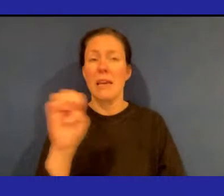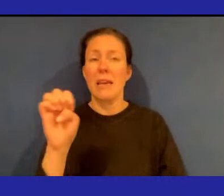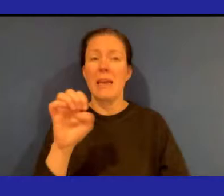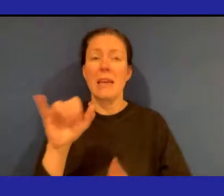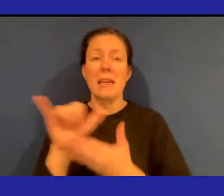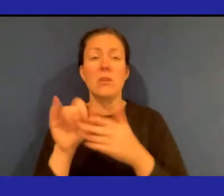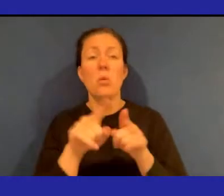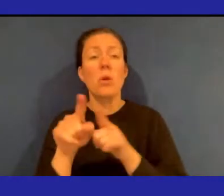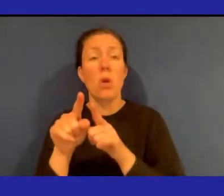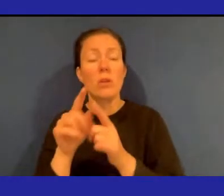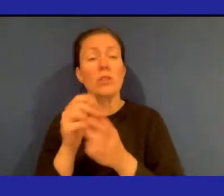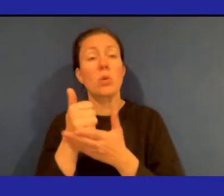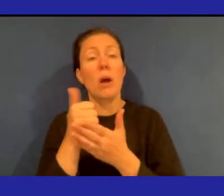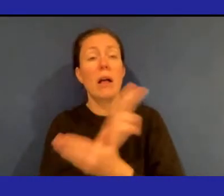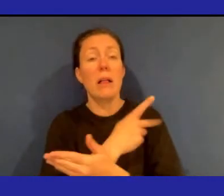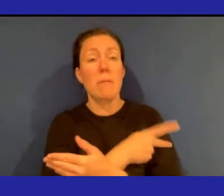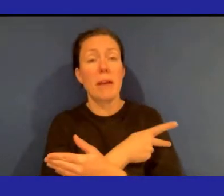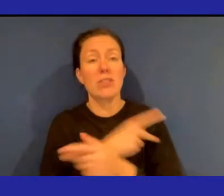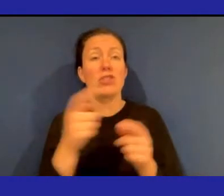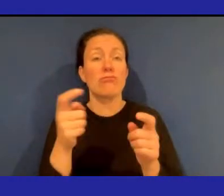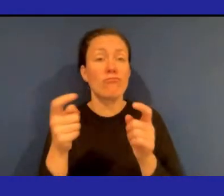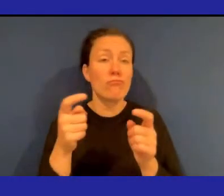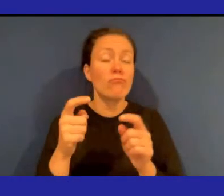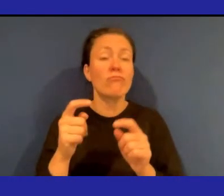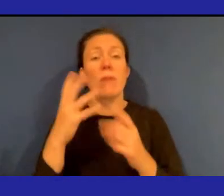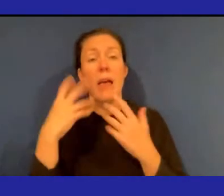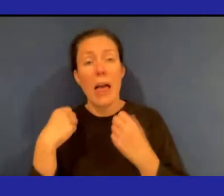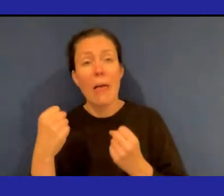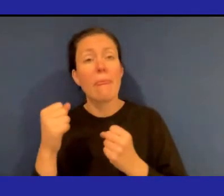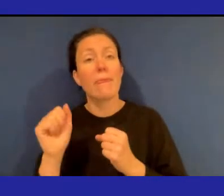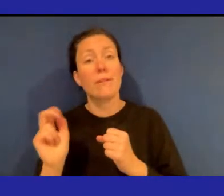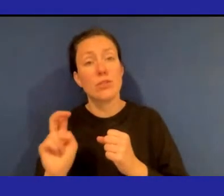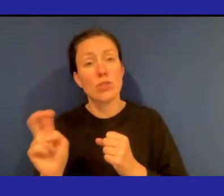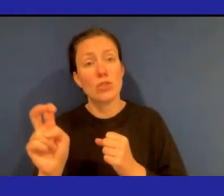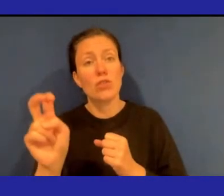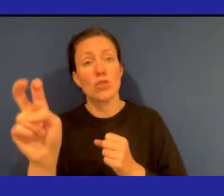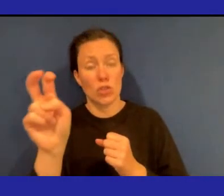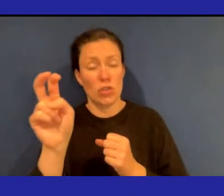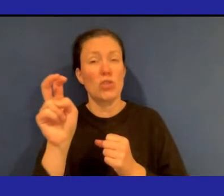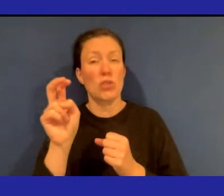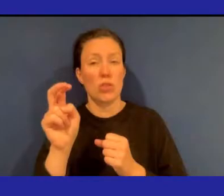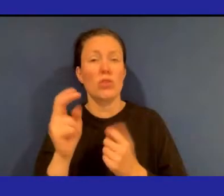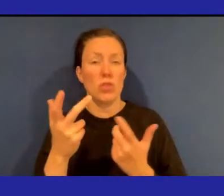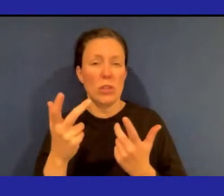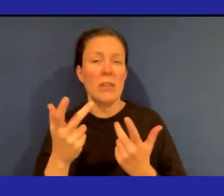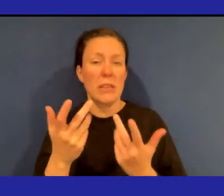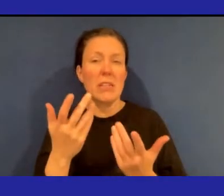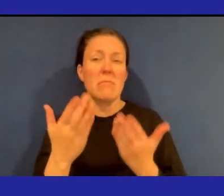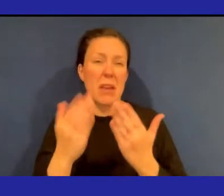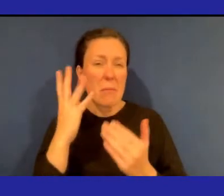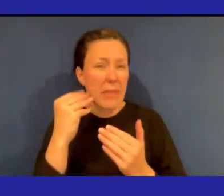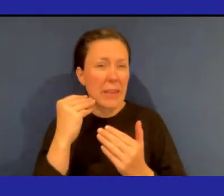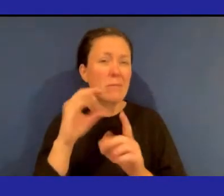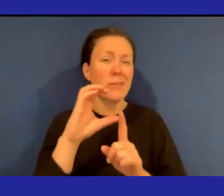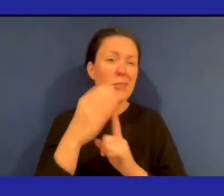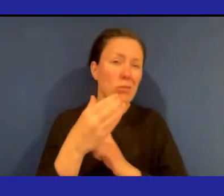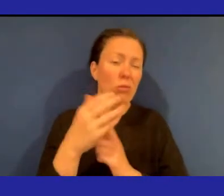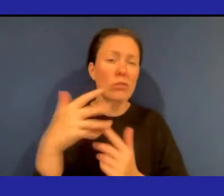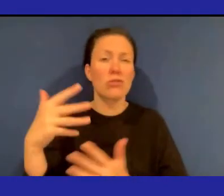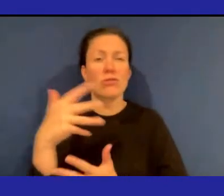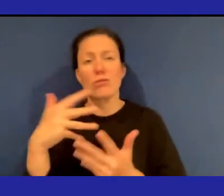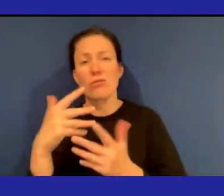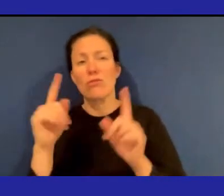patients in navigating their health journey despite social determinants of health and cultural differences in the